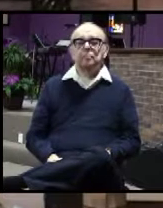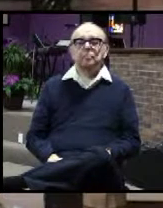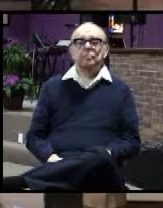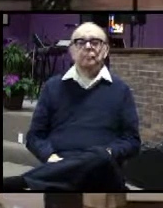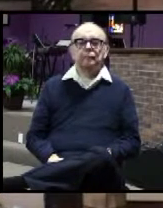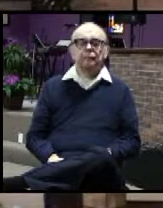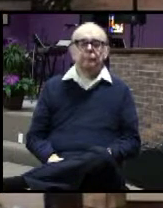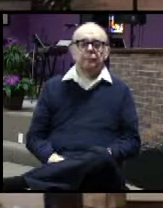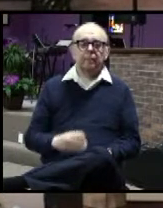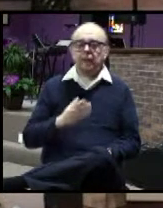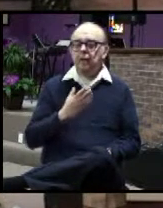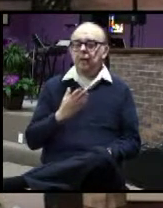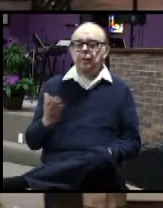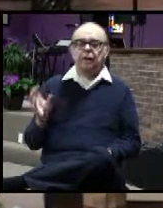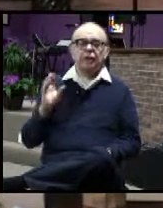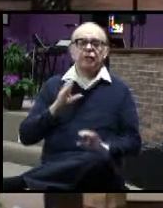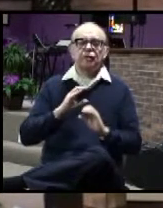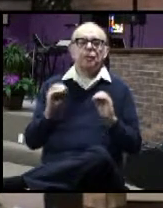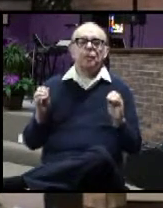there is no God.